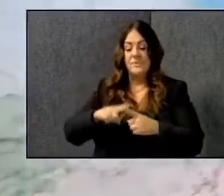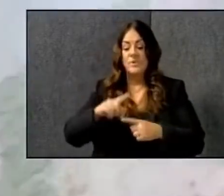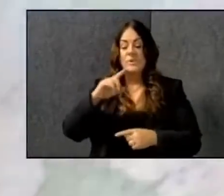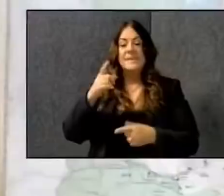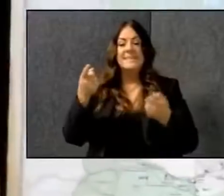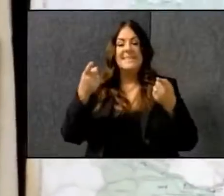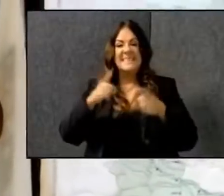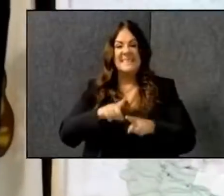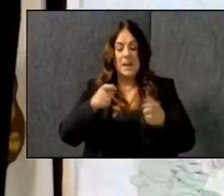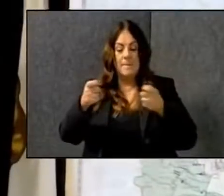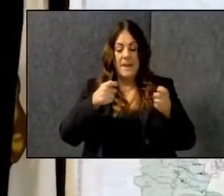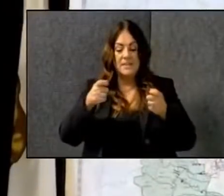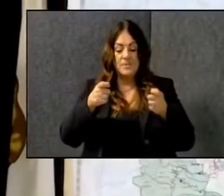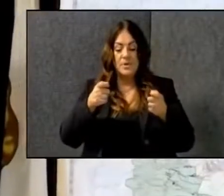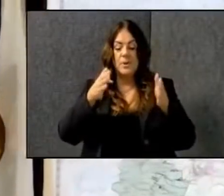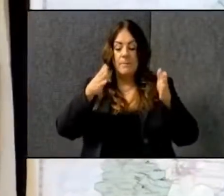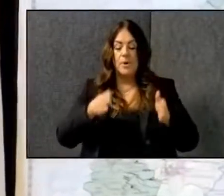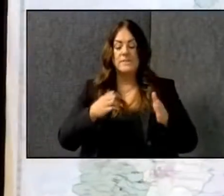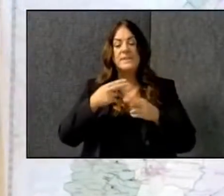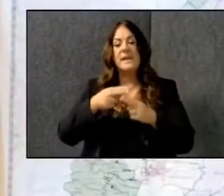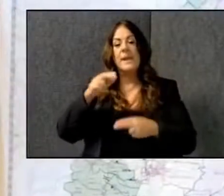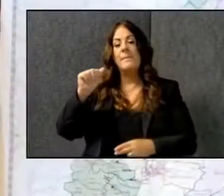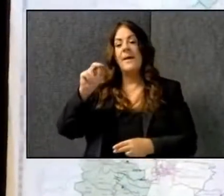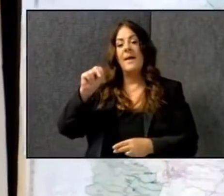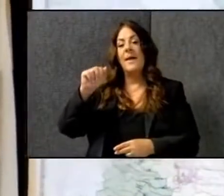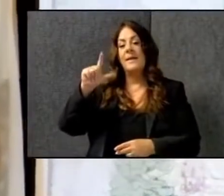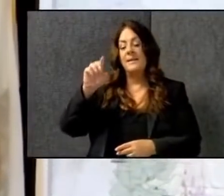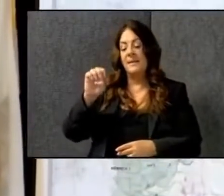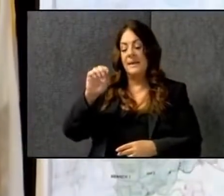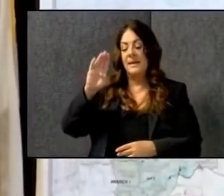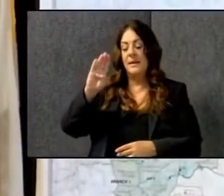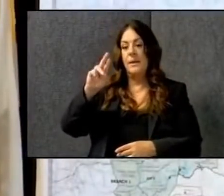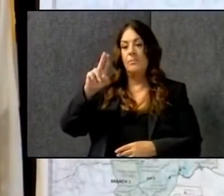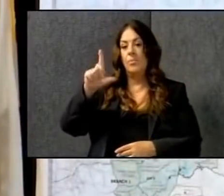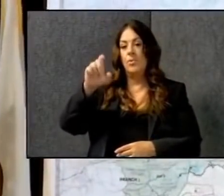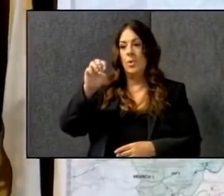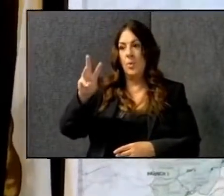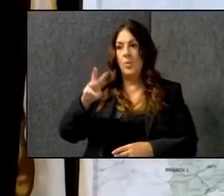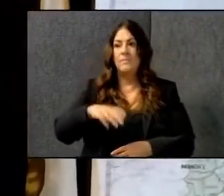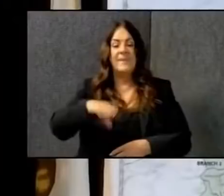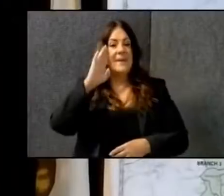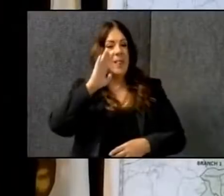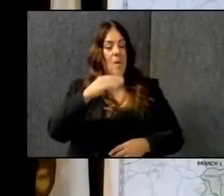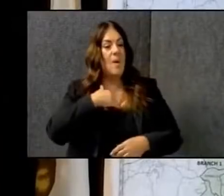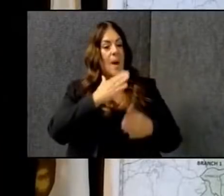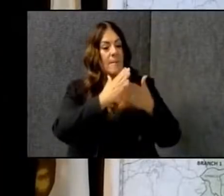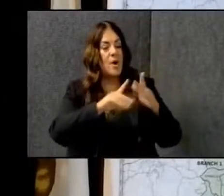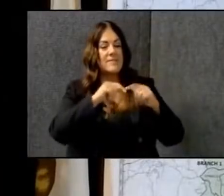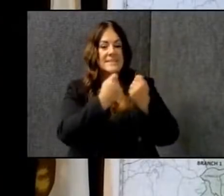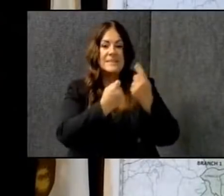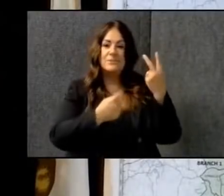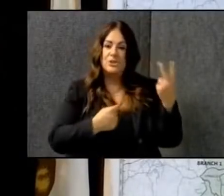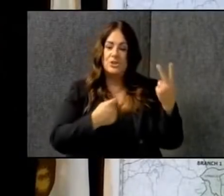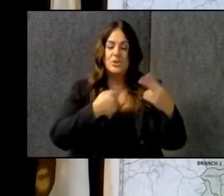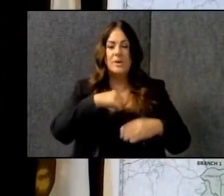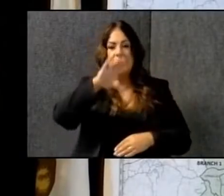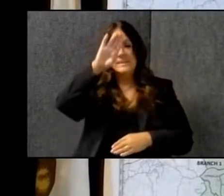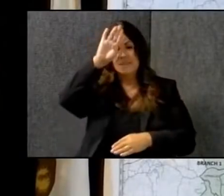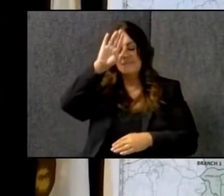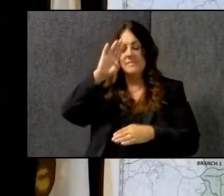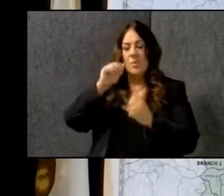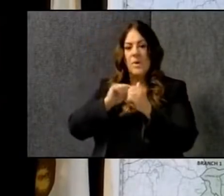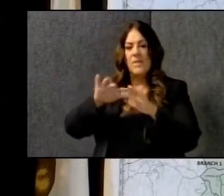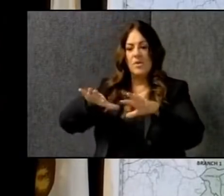Thanks, Greg. Good evening, everyone. Annalee Burlew. I'm one of the incident commanders for Incident Management Team 2, and I'm proudly serving as part of the Unified Incident Command